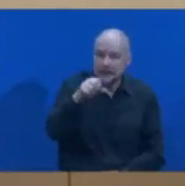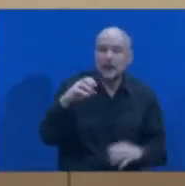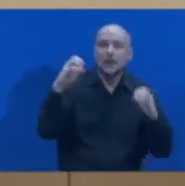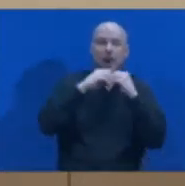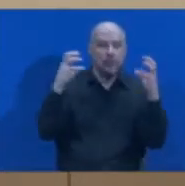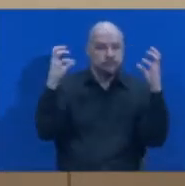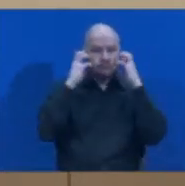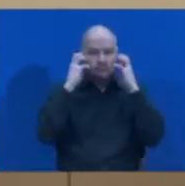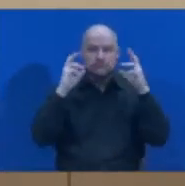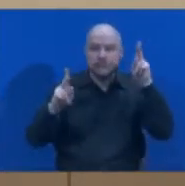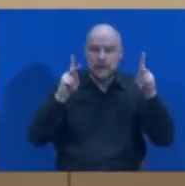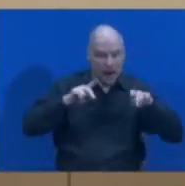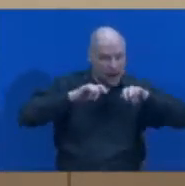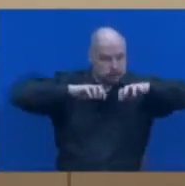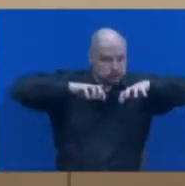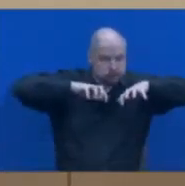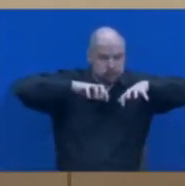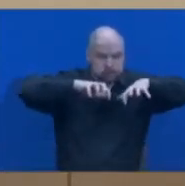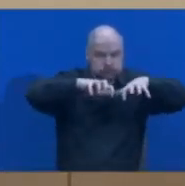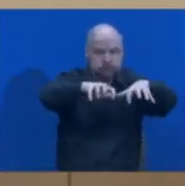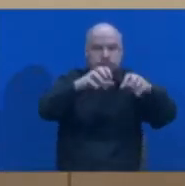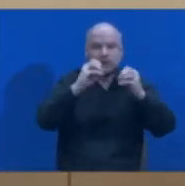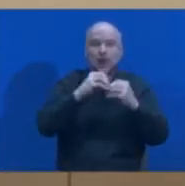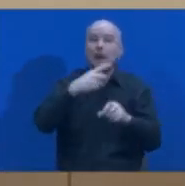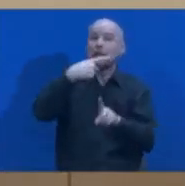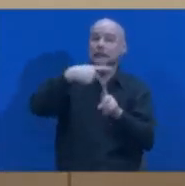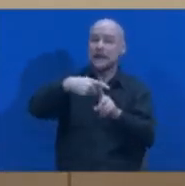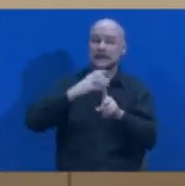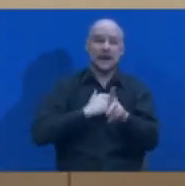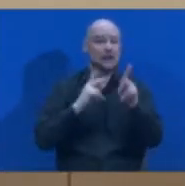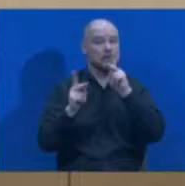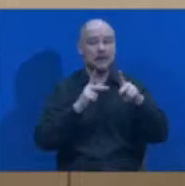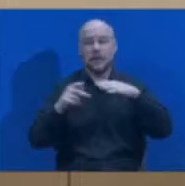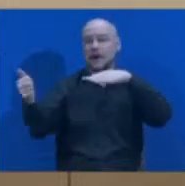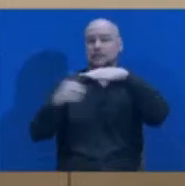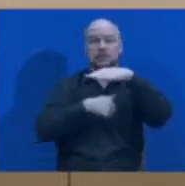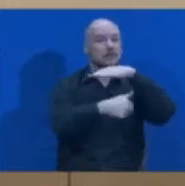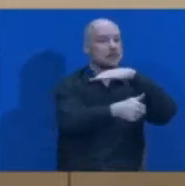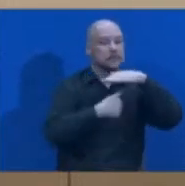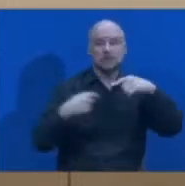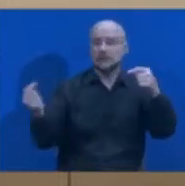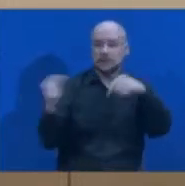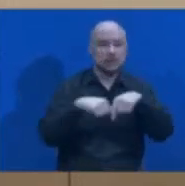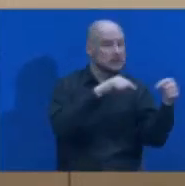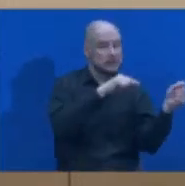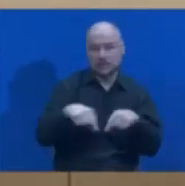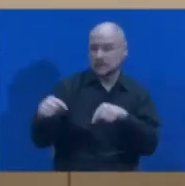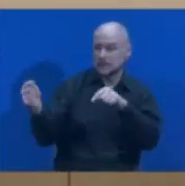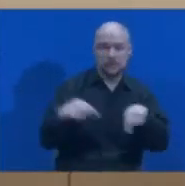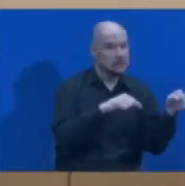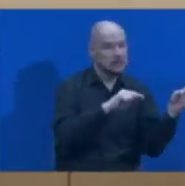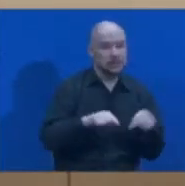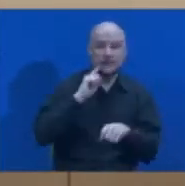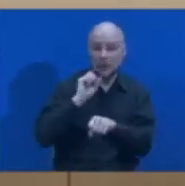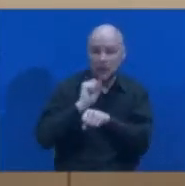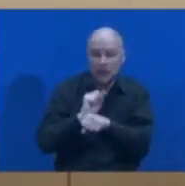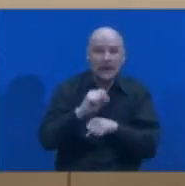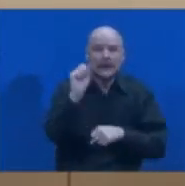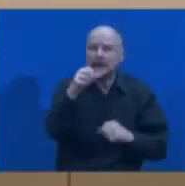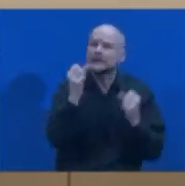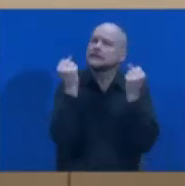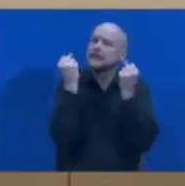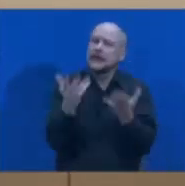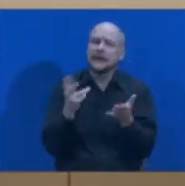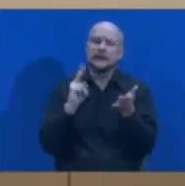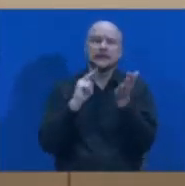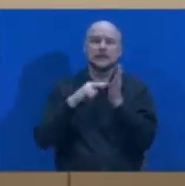population. And we also have a more mobile population. We have individuals coming in and out of our county every day to work. So it's